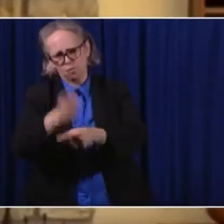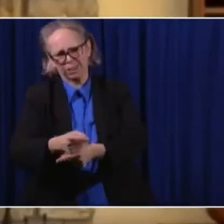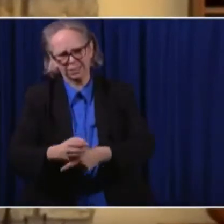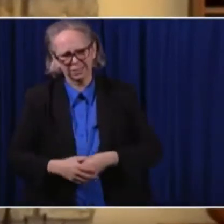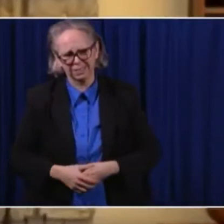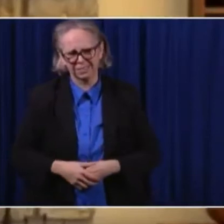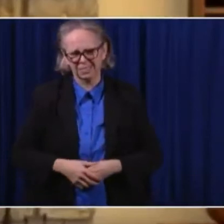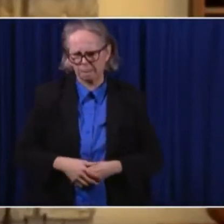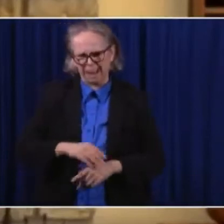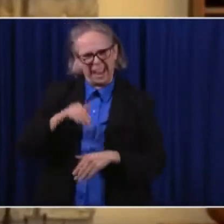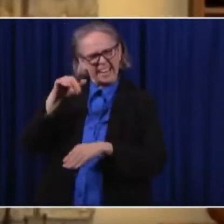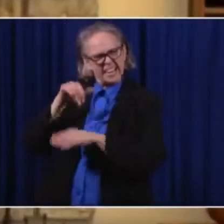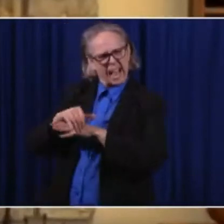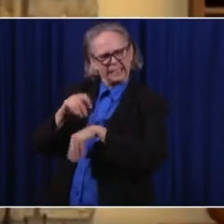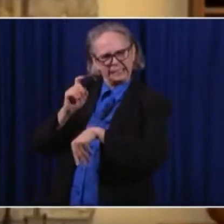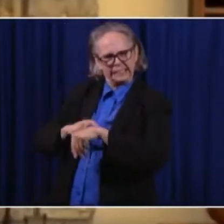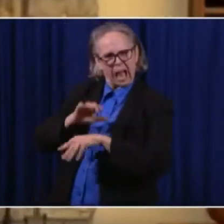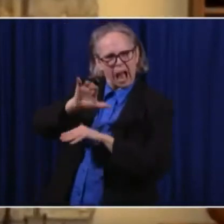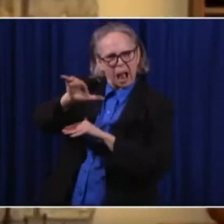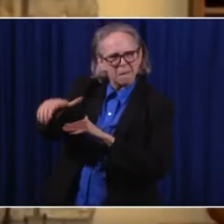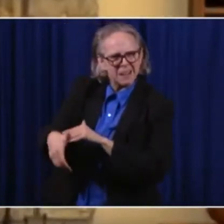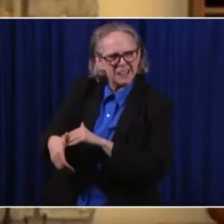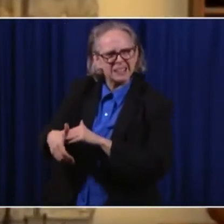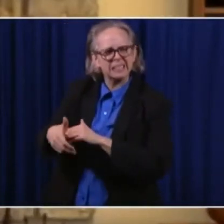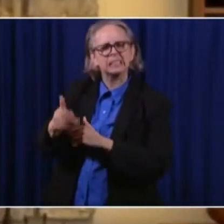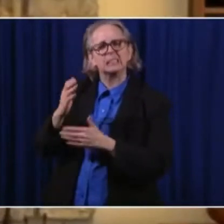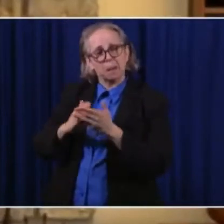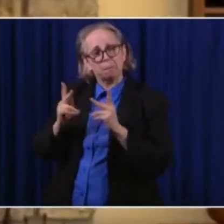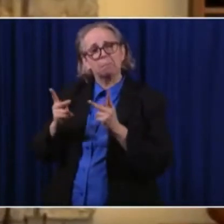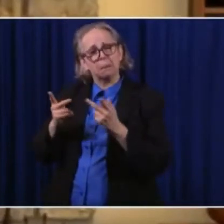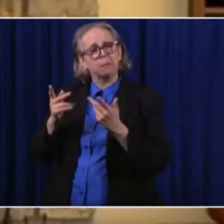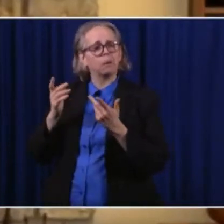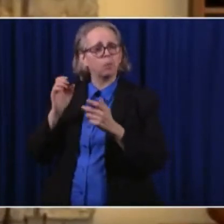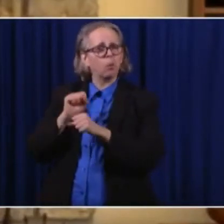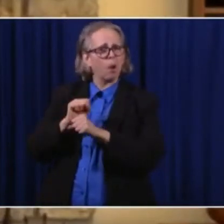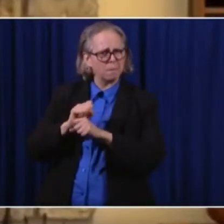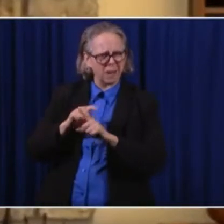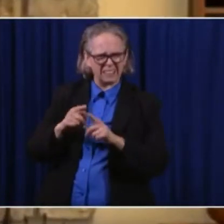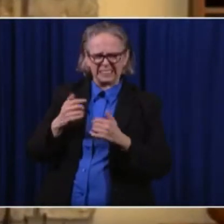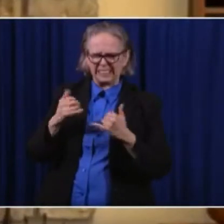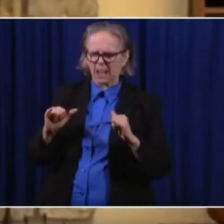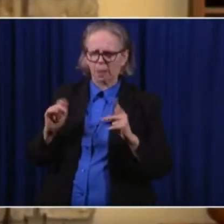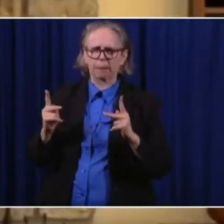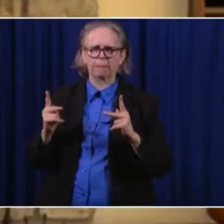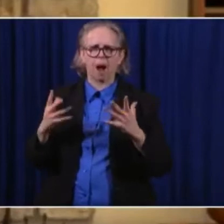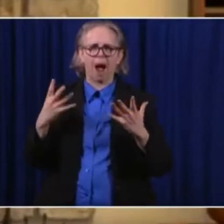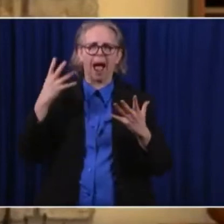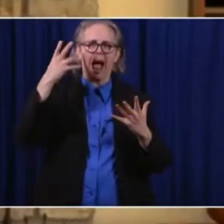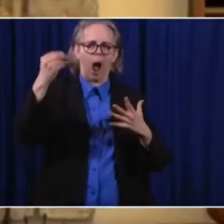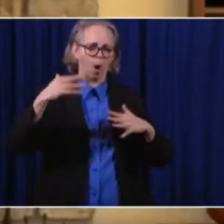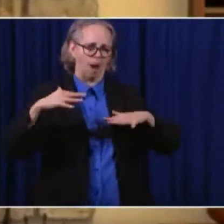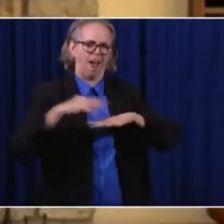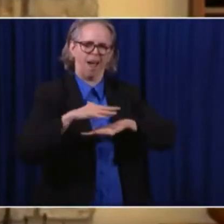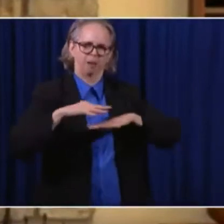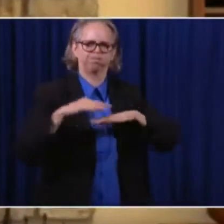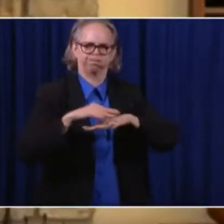other things, you know, many of them are out congregating together. And so this should get rid of most of